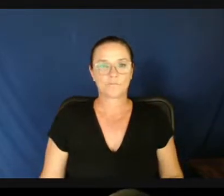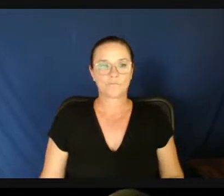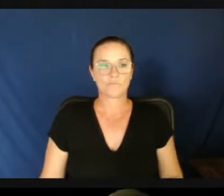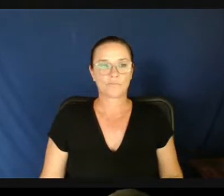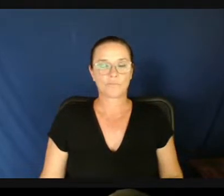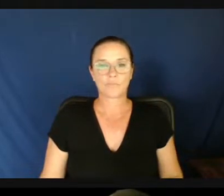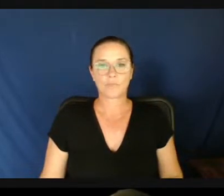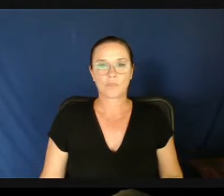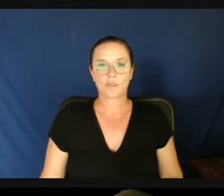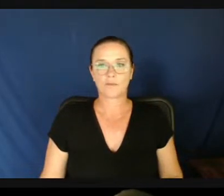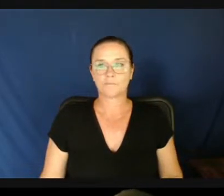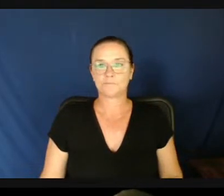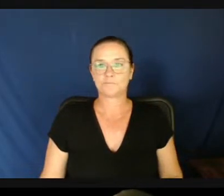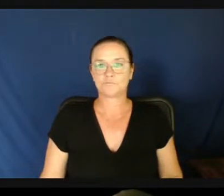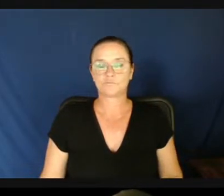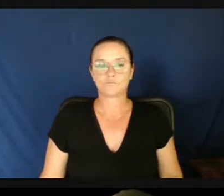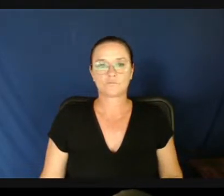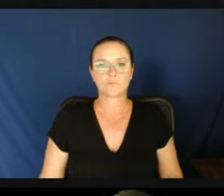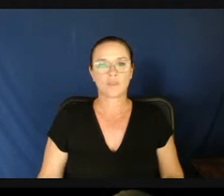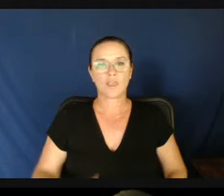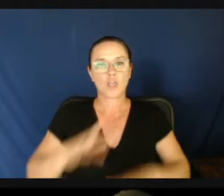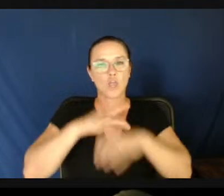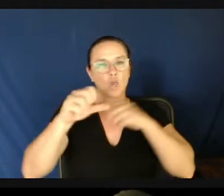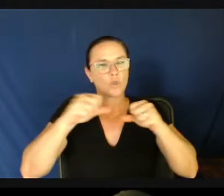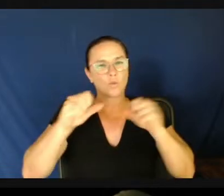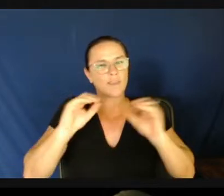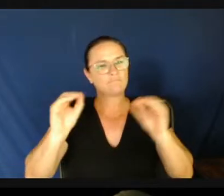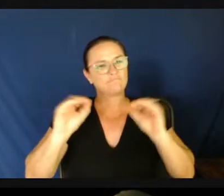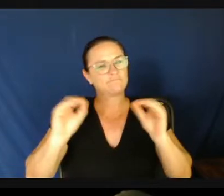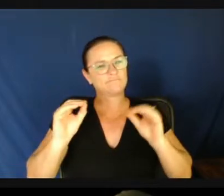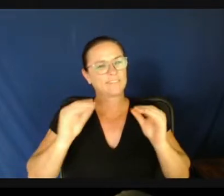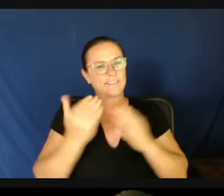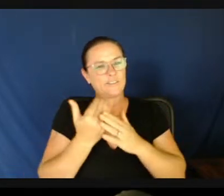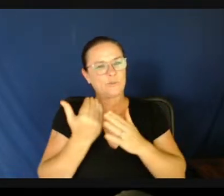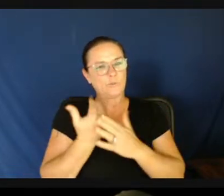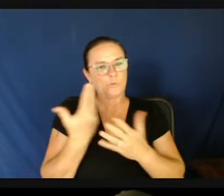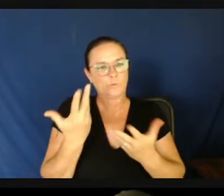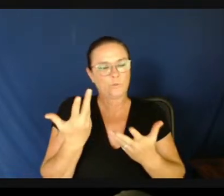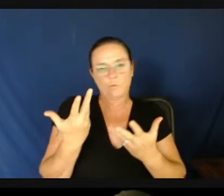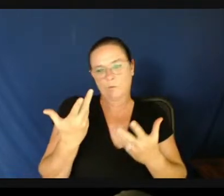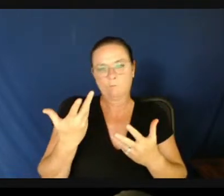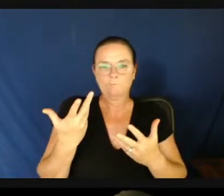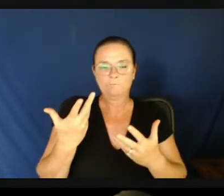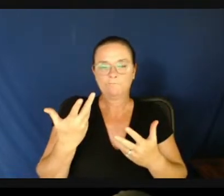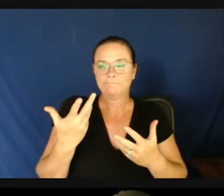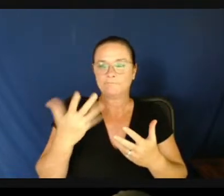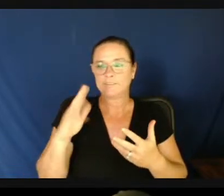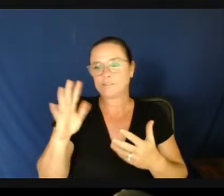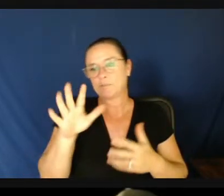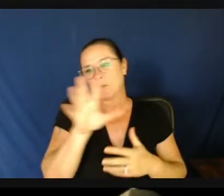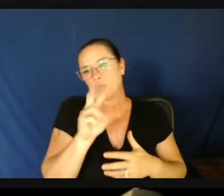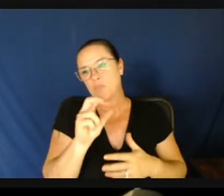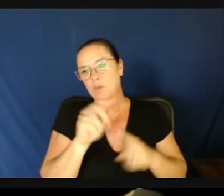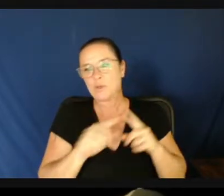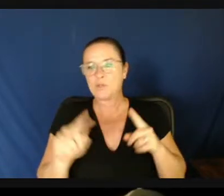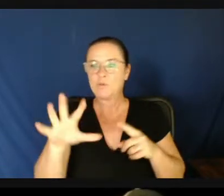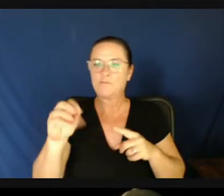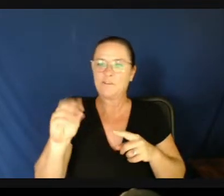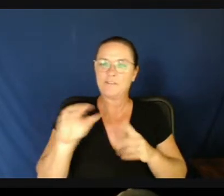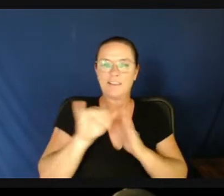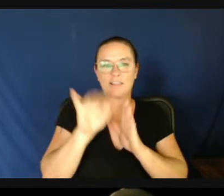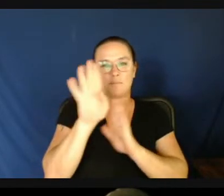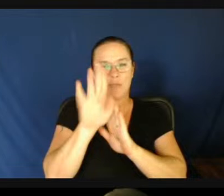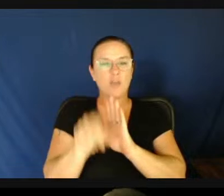either. Earthquakes, nothing really stands out for the last week. Earthquakes per day, pretty steady between 30 and 50 here. That's our background rates,